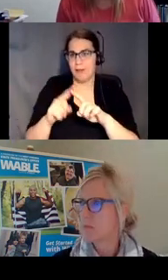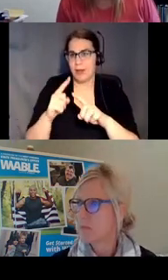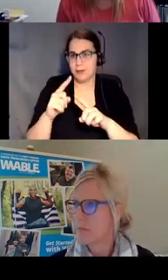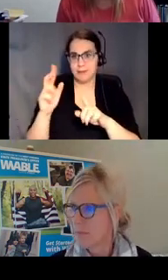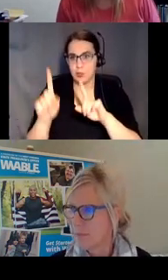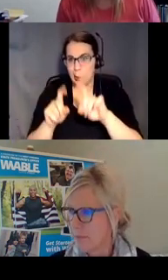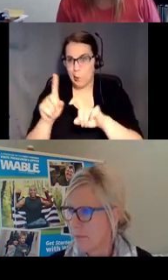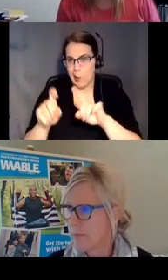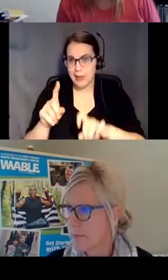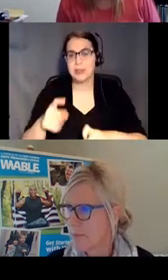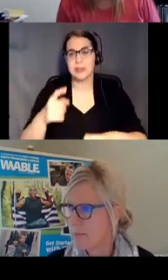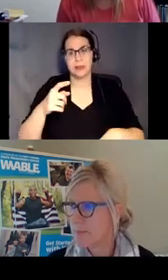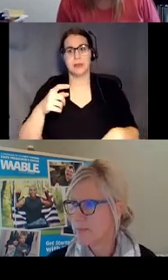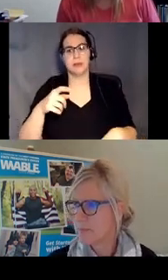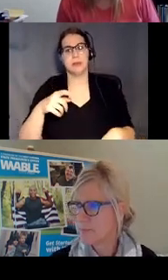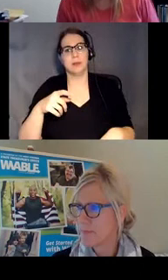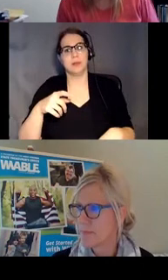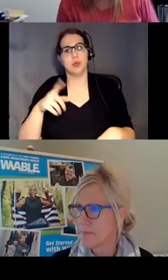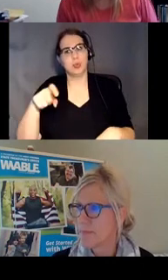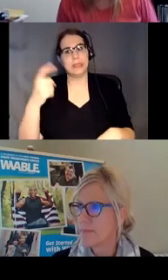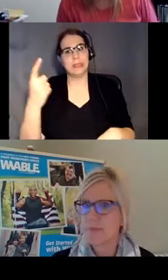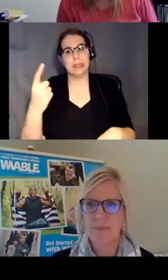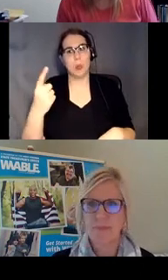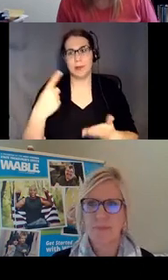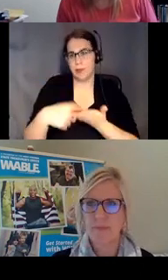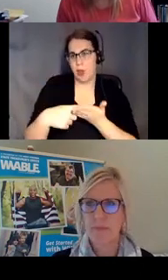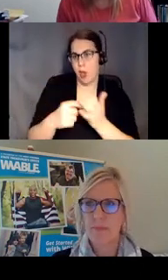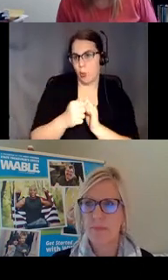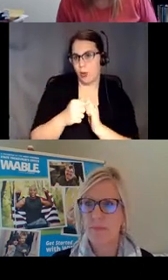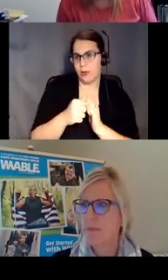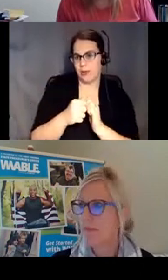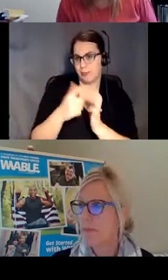probably want somebody to take a look at that.